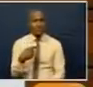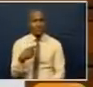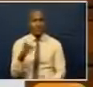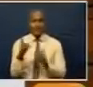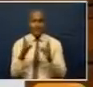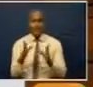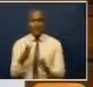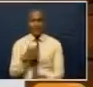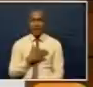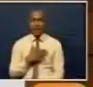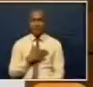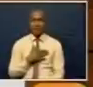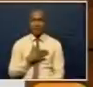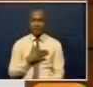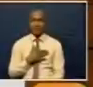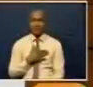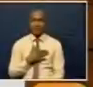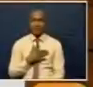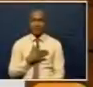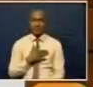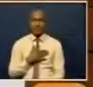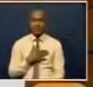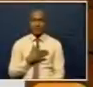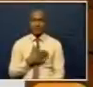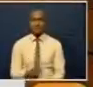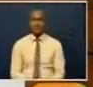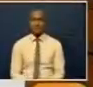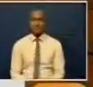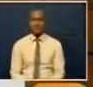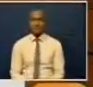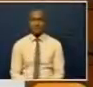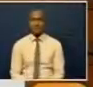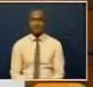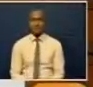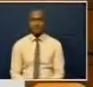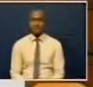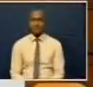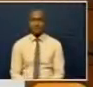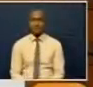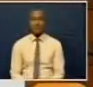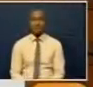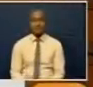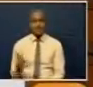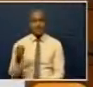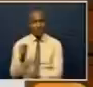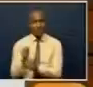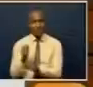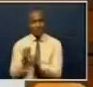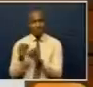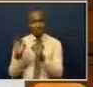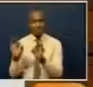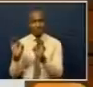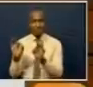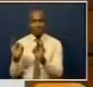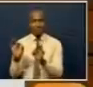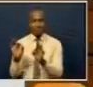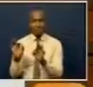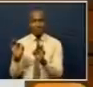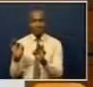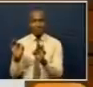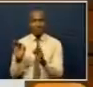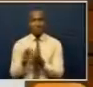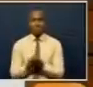Yes. And that she does an amazing job. Oh, she does. She does an amazing, amazing job. She does. Yeah. We're just here looking good